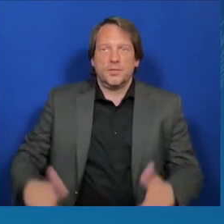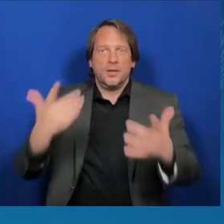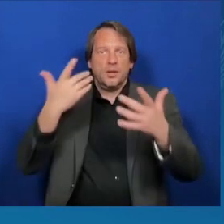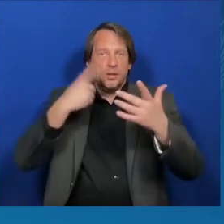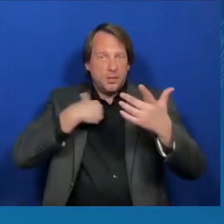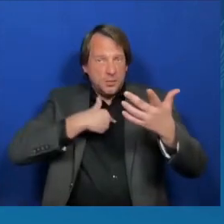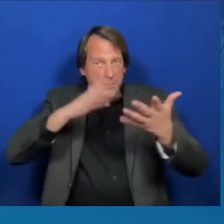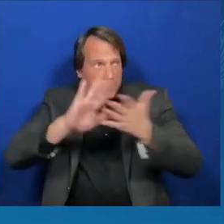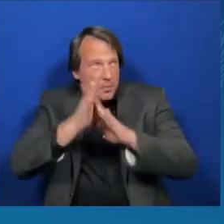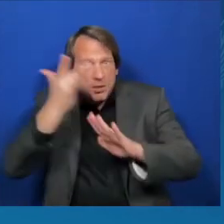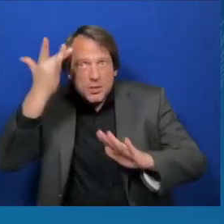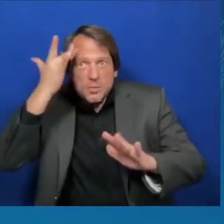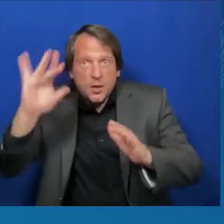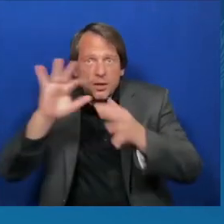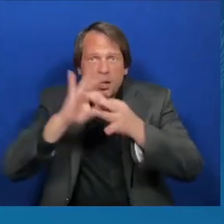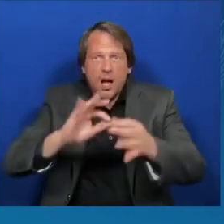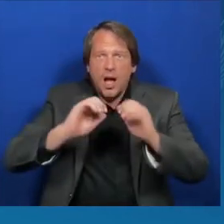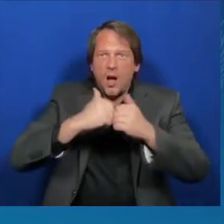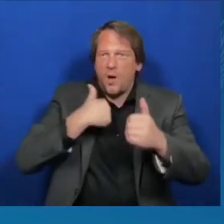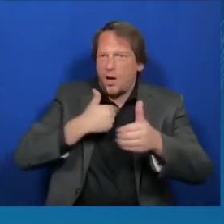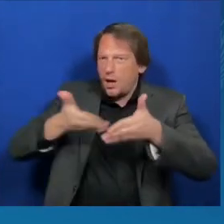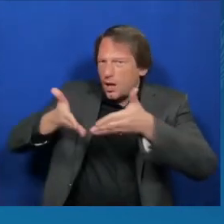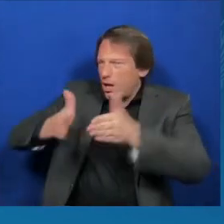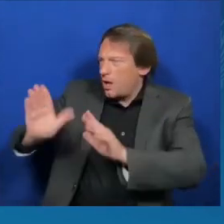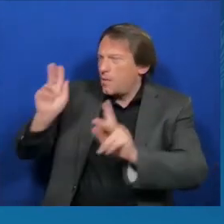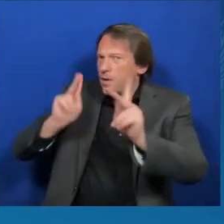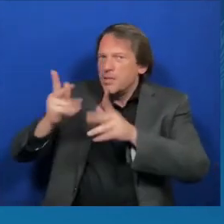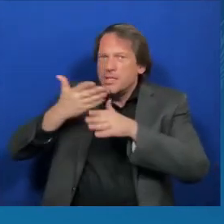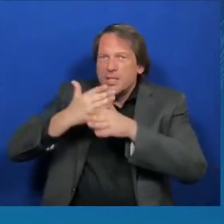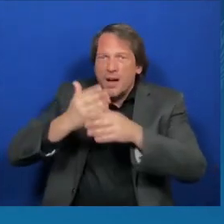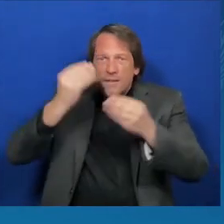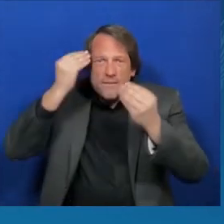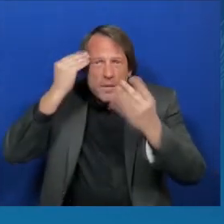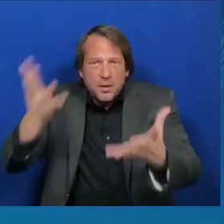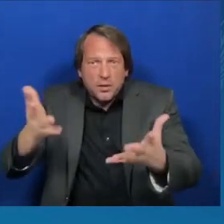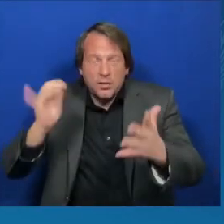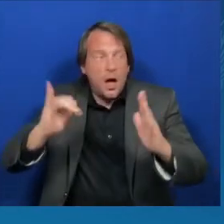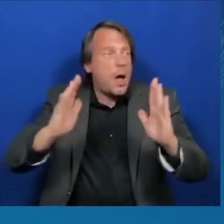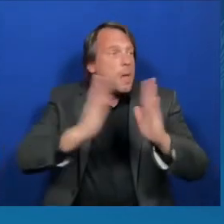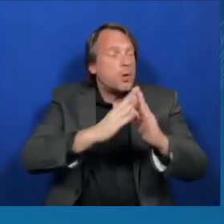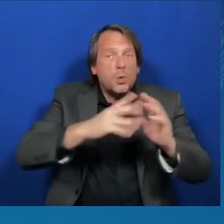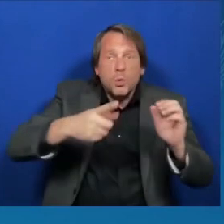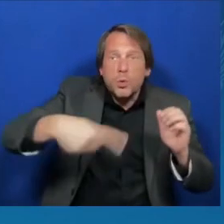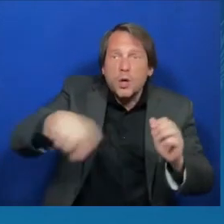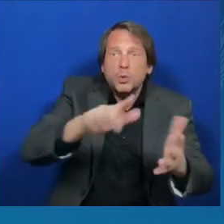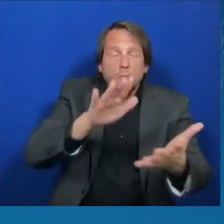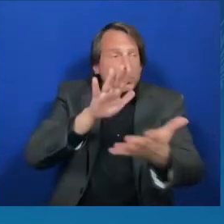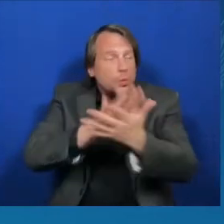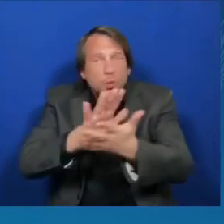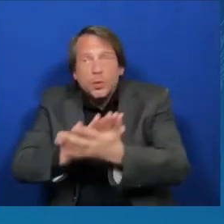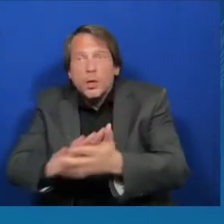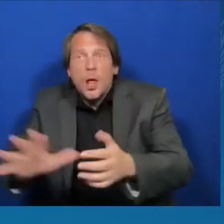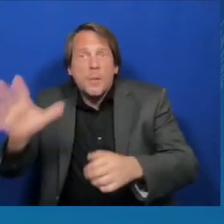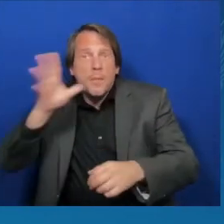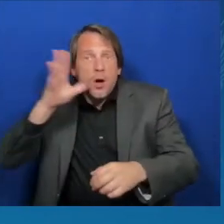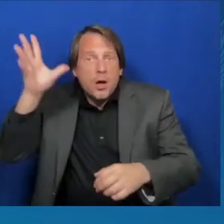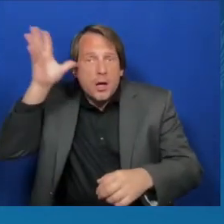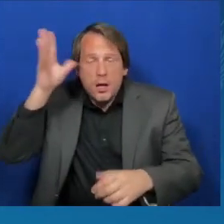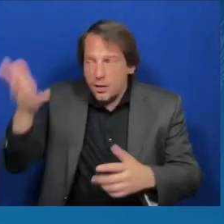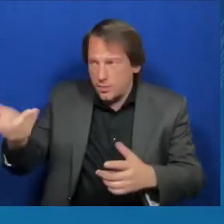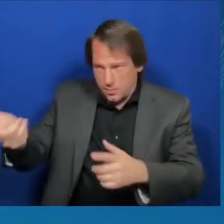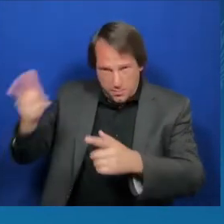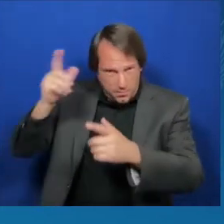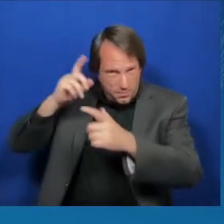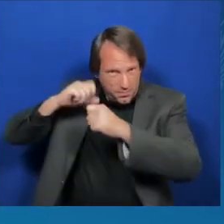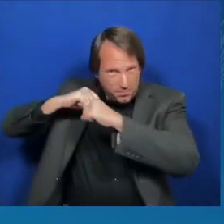communities and schools and parents can not only protect themselves but help others?